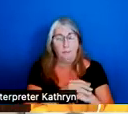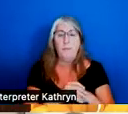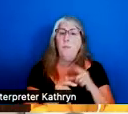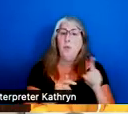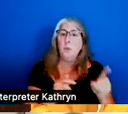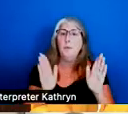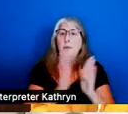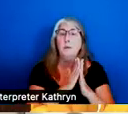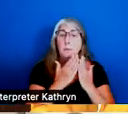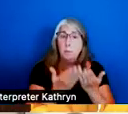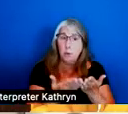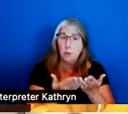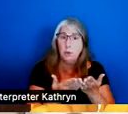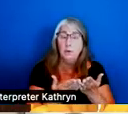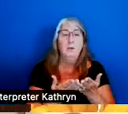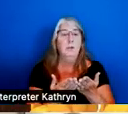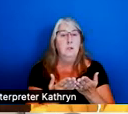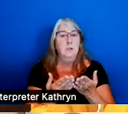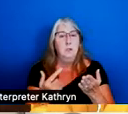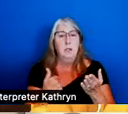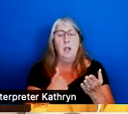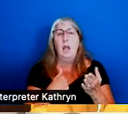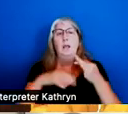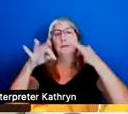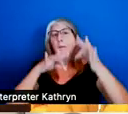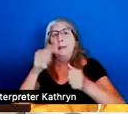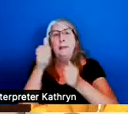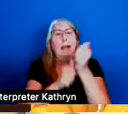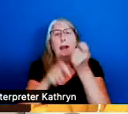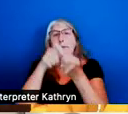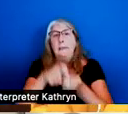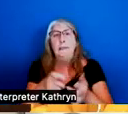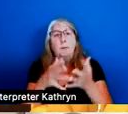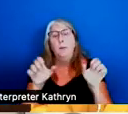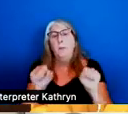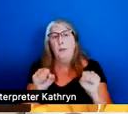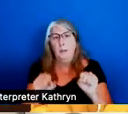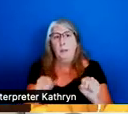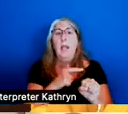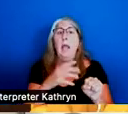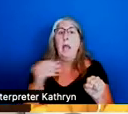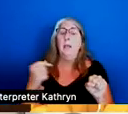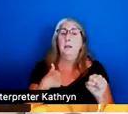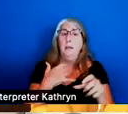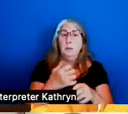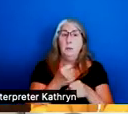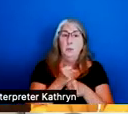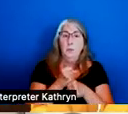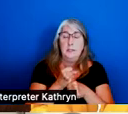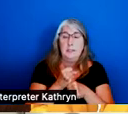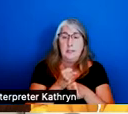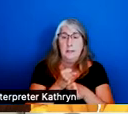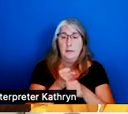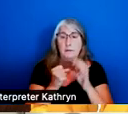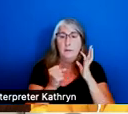book, I explain every detail as much as I could. And I received an